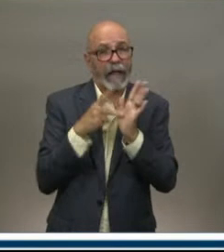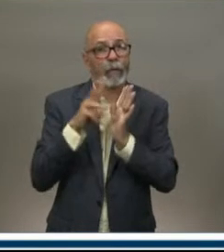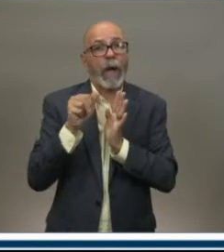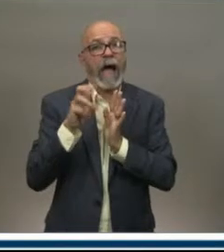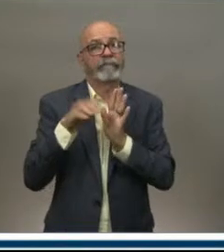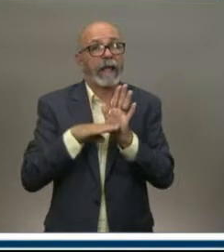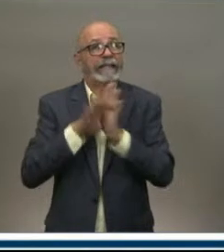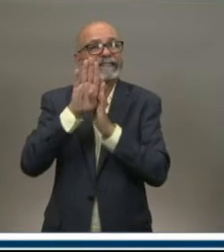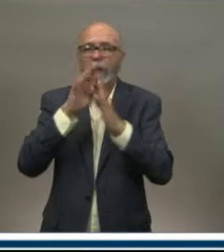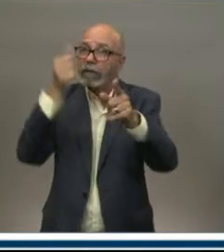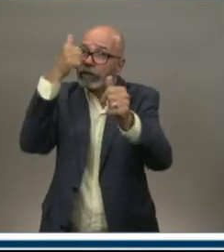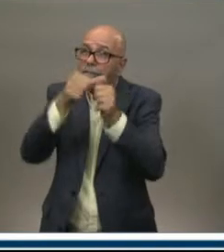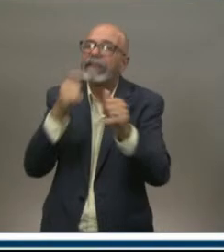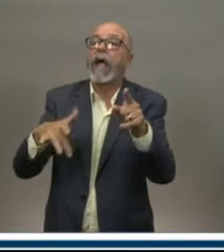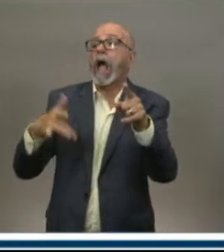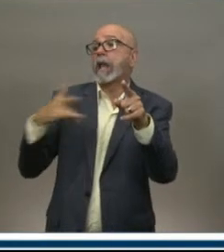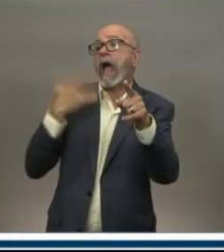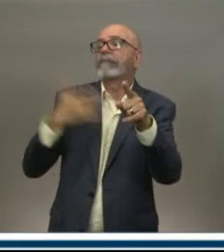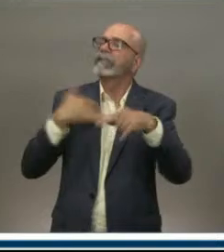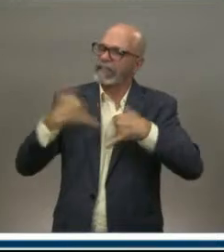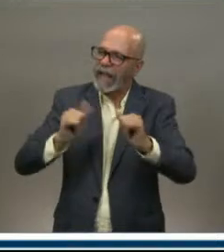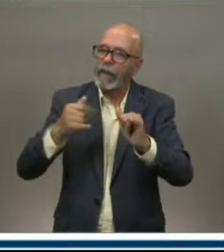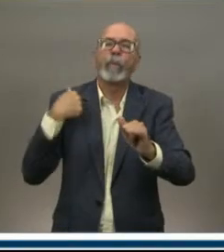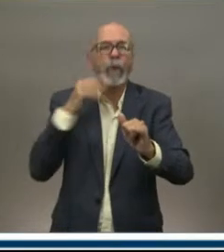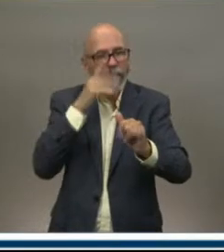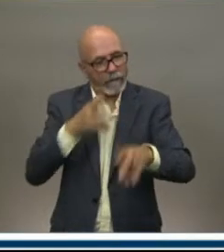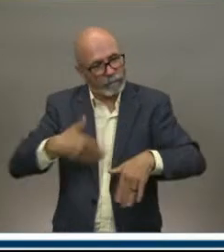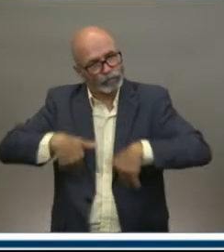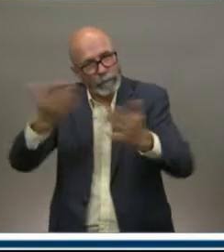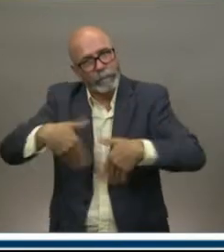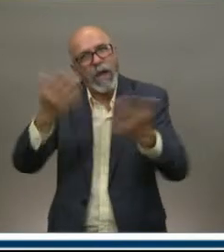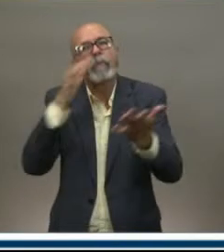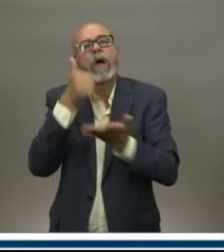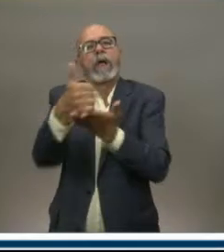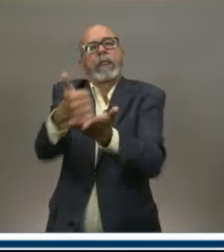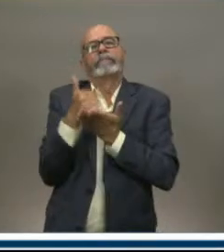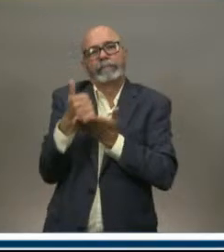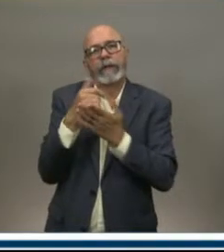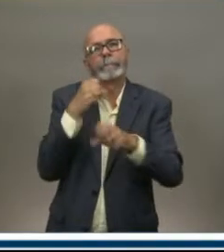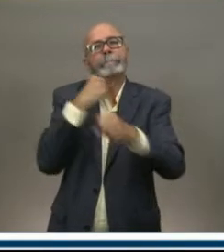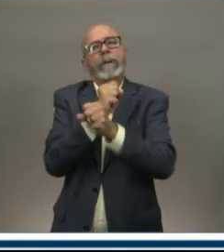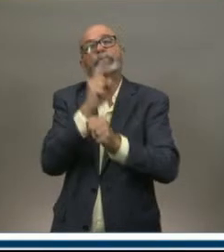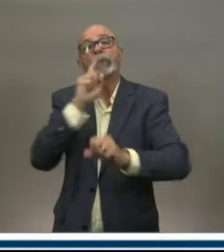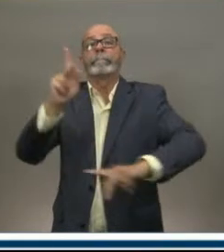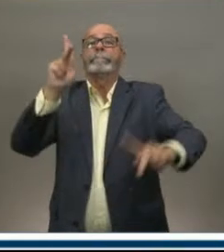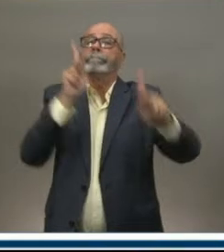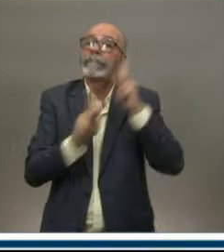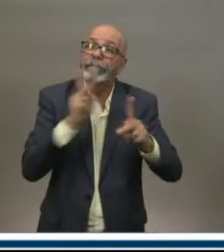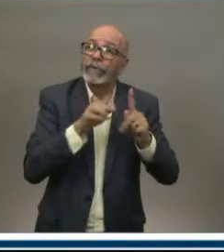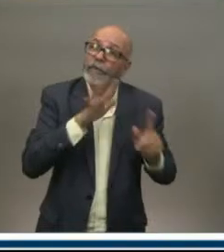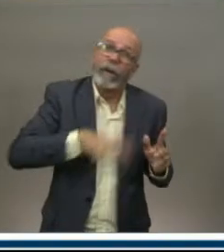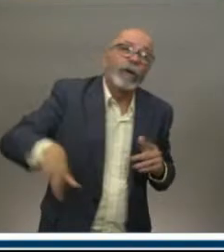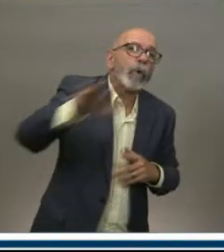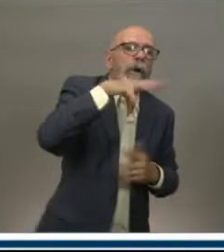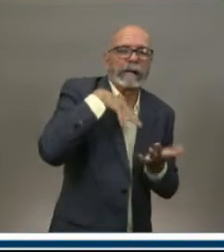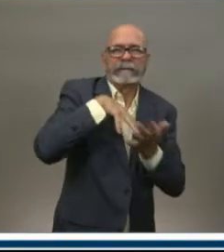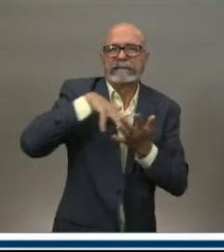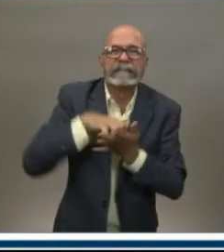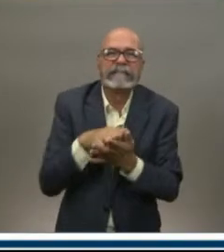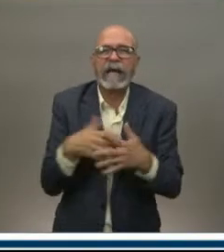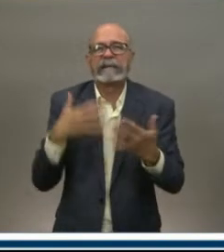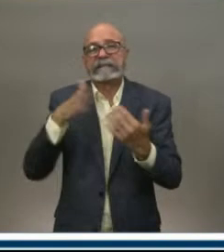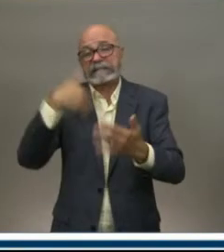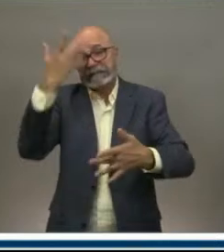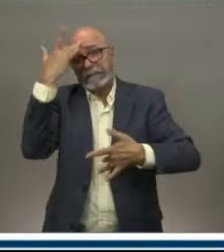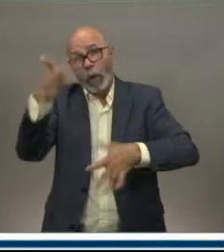recommendations will do just that. We know we want to ensure that our most vulnerable are safe and protected at Northwood and throughout